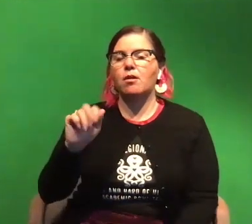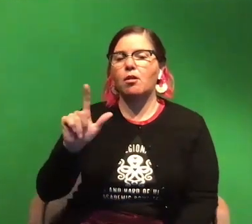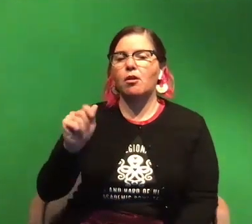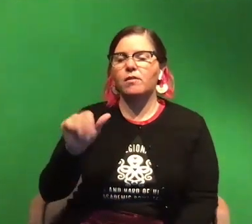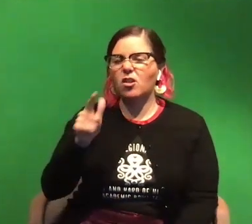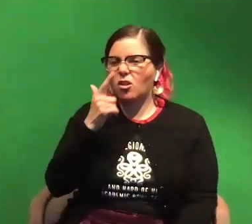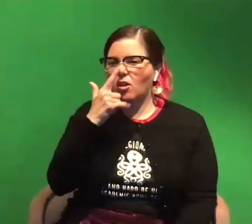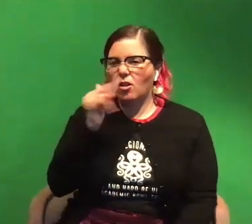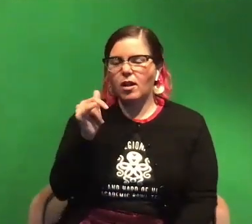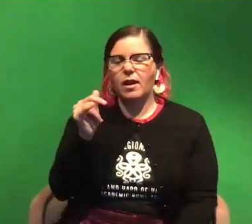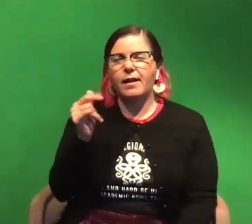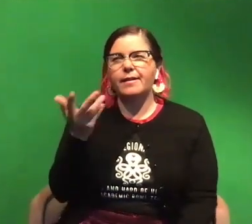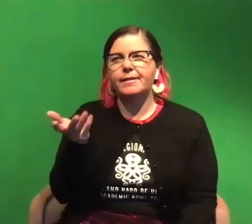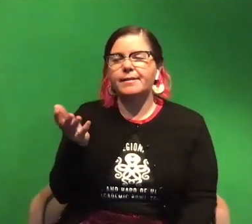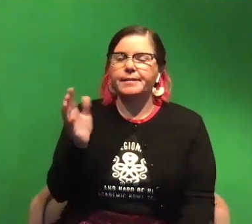look